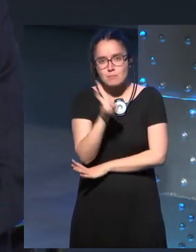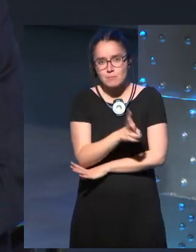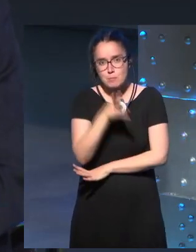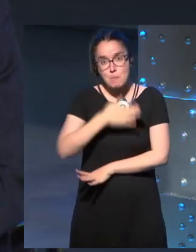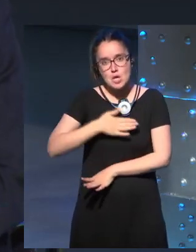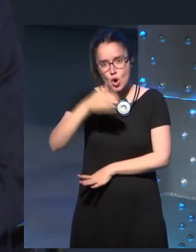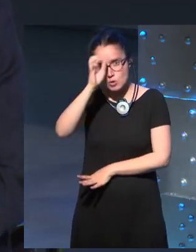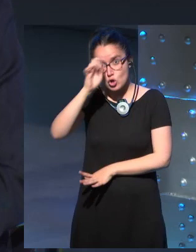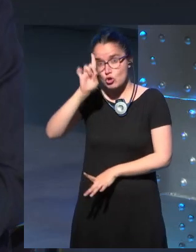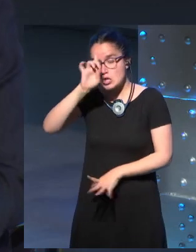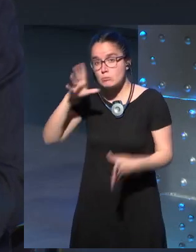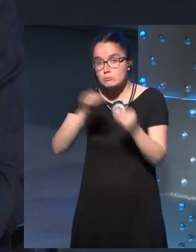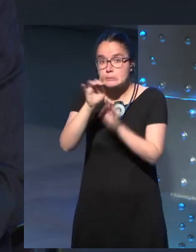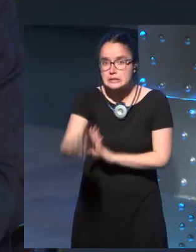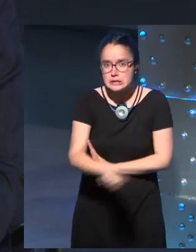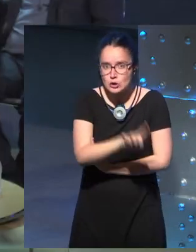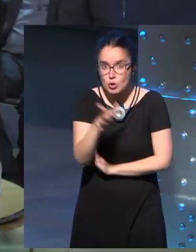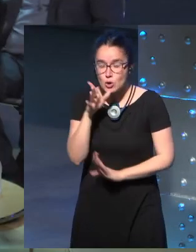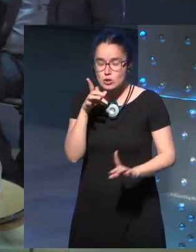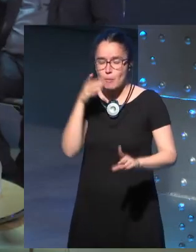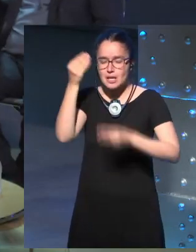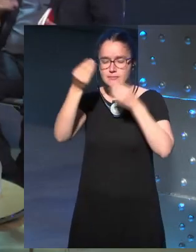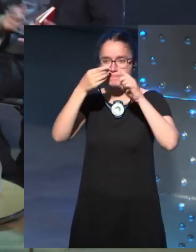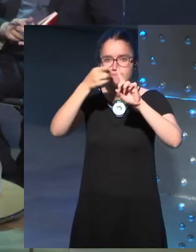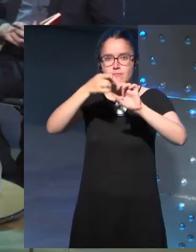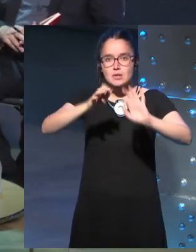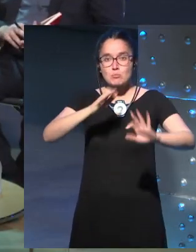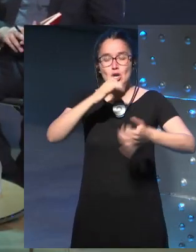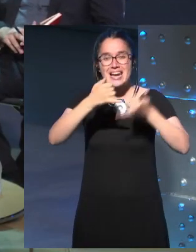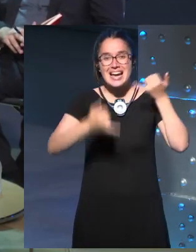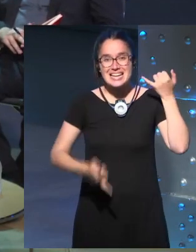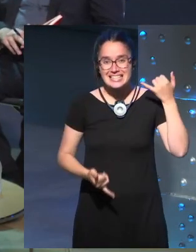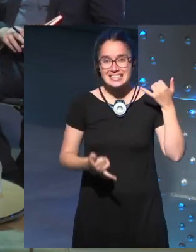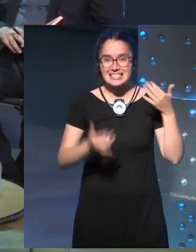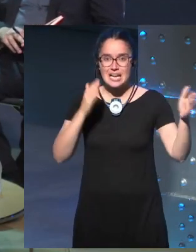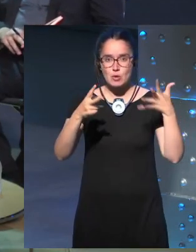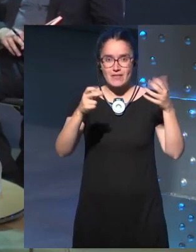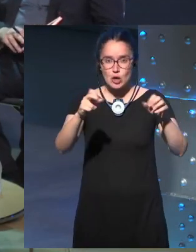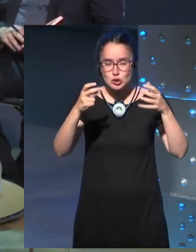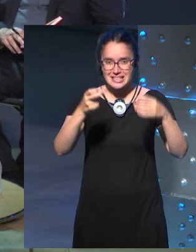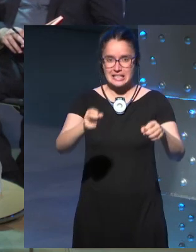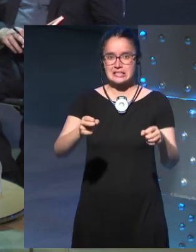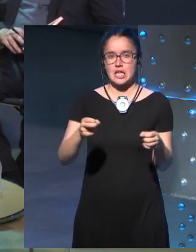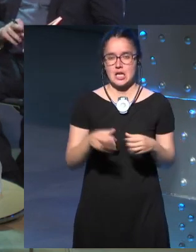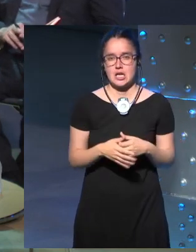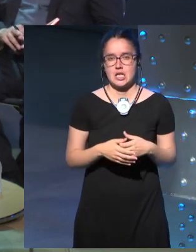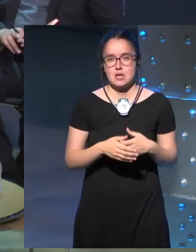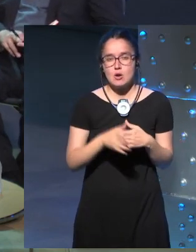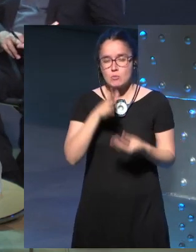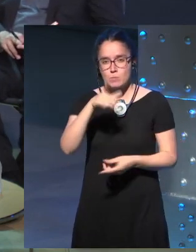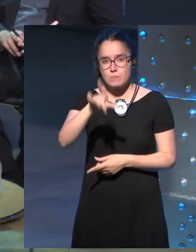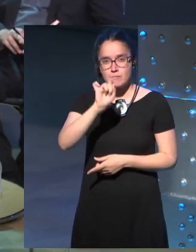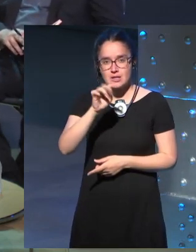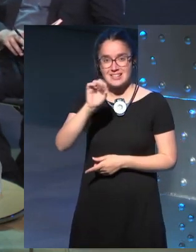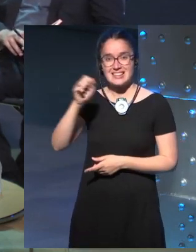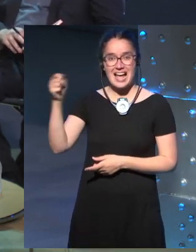these special feelings came, well, I don't know if you agree on this, but they came because of the crisis of the 70s,